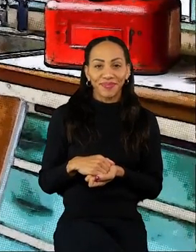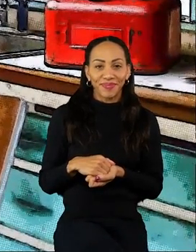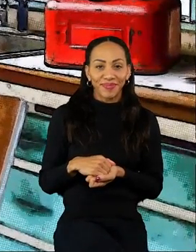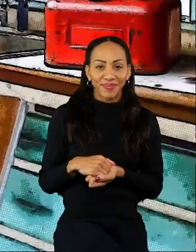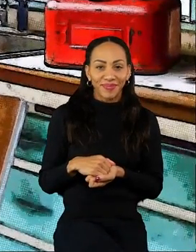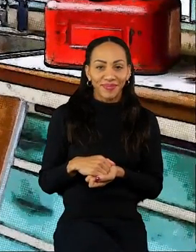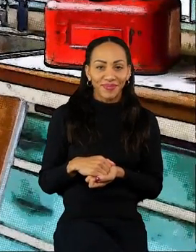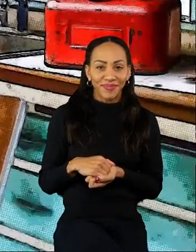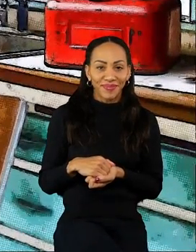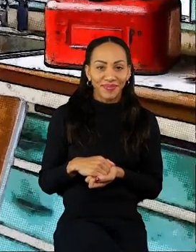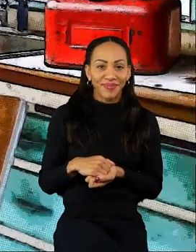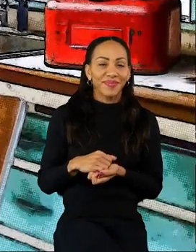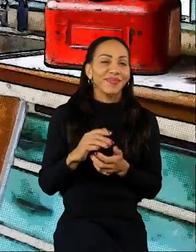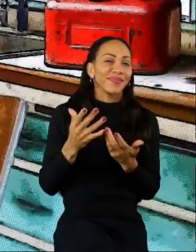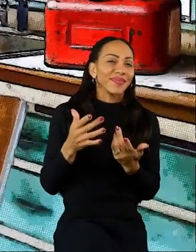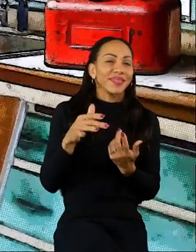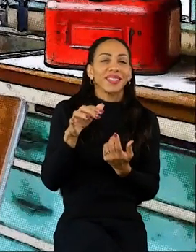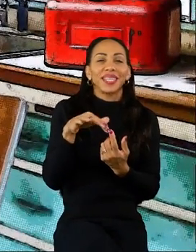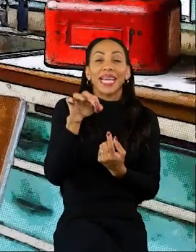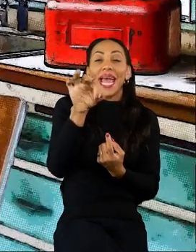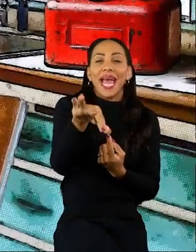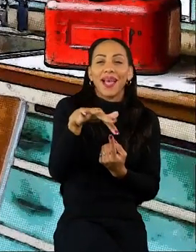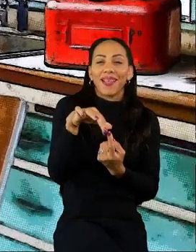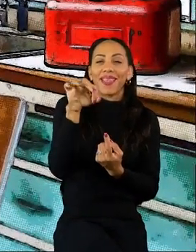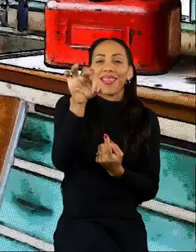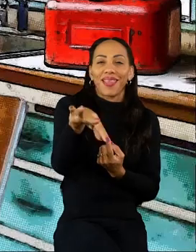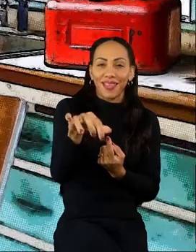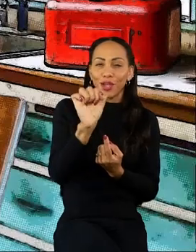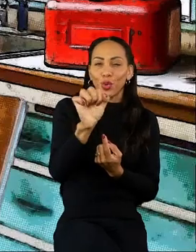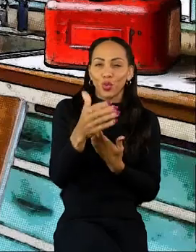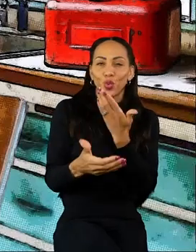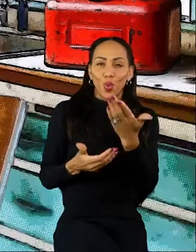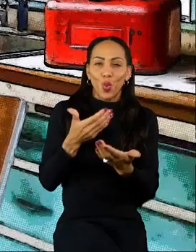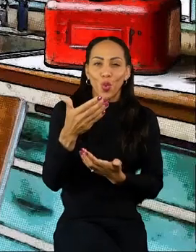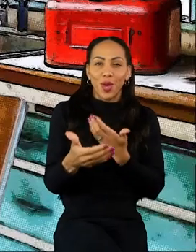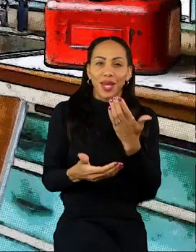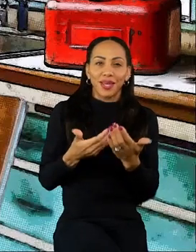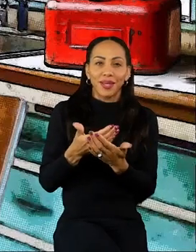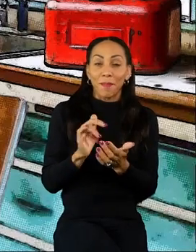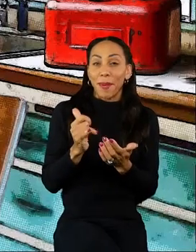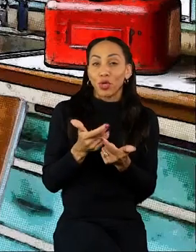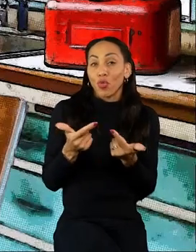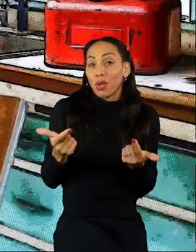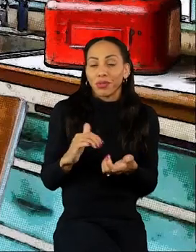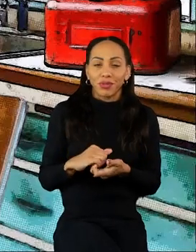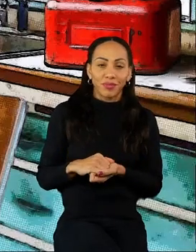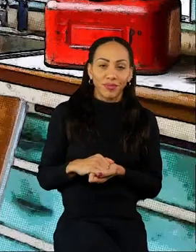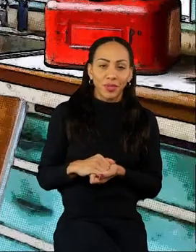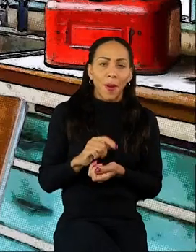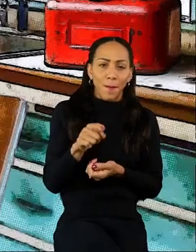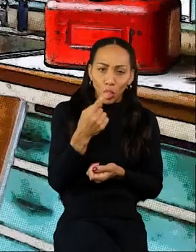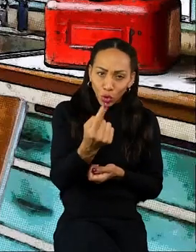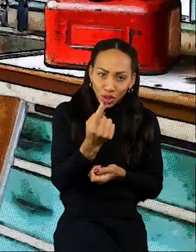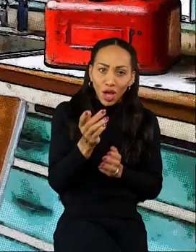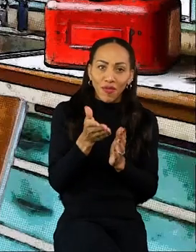we can zoom in. It's hints at a narrative. Maybe overly hints sometimes, but sometimes the hint at a